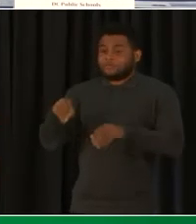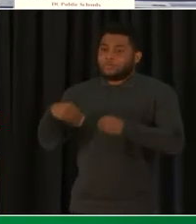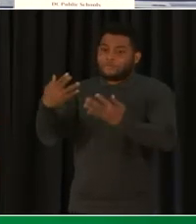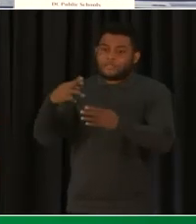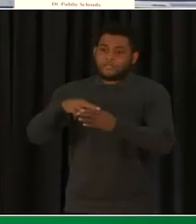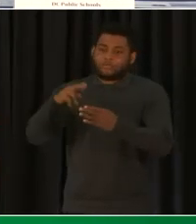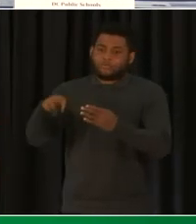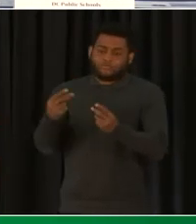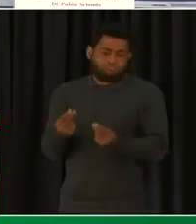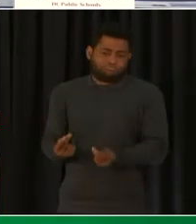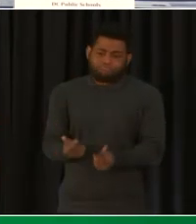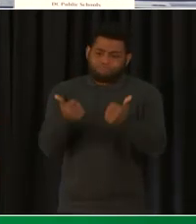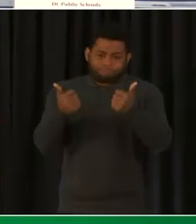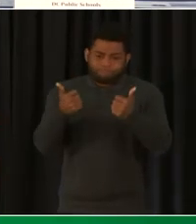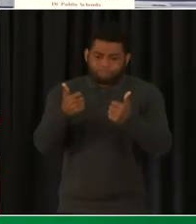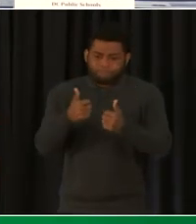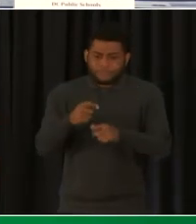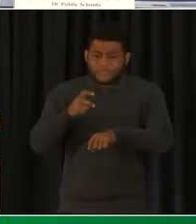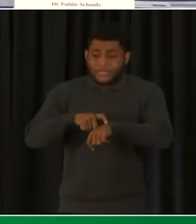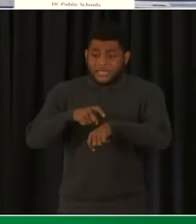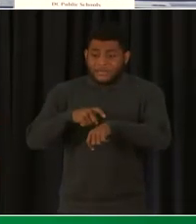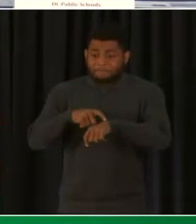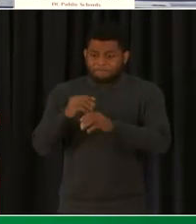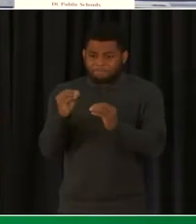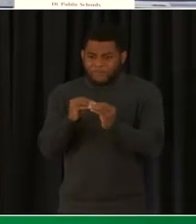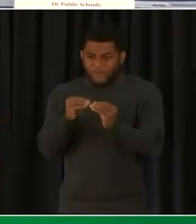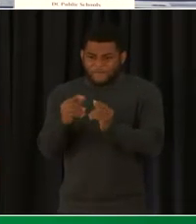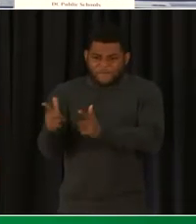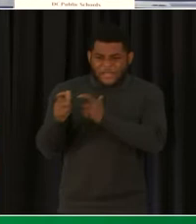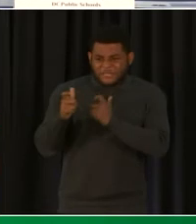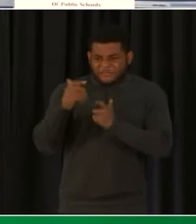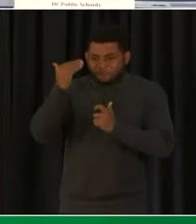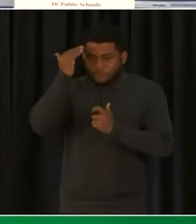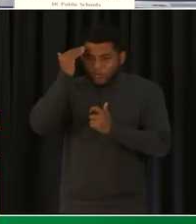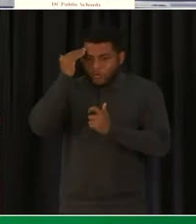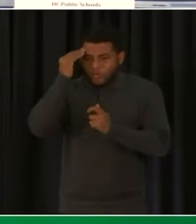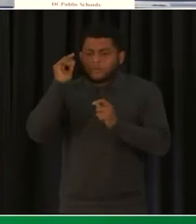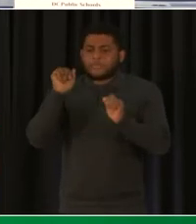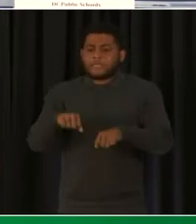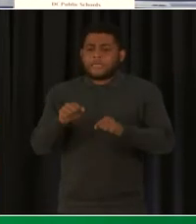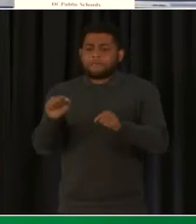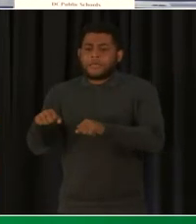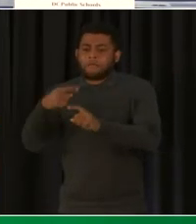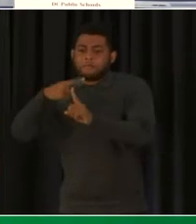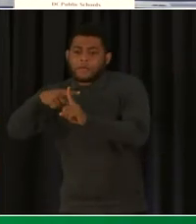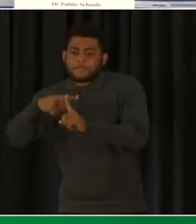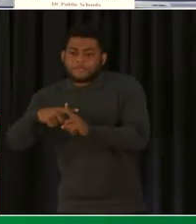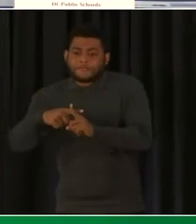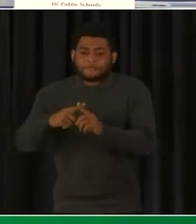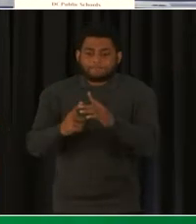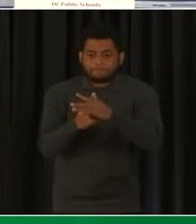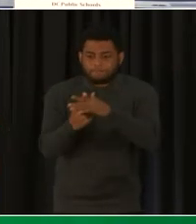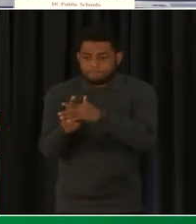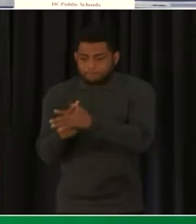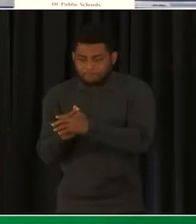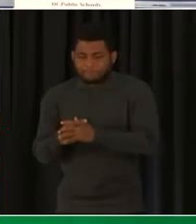getting timely information of potential positive cases in our schools.